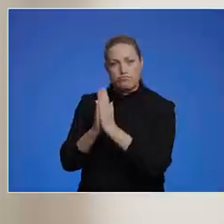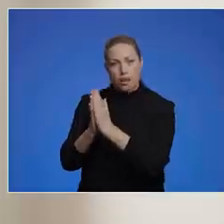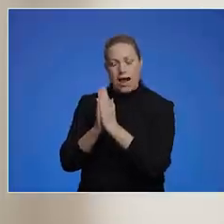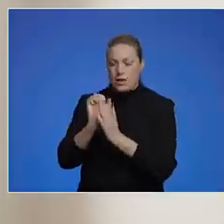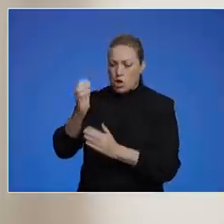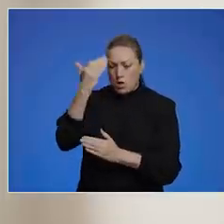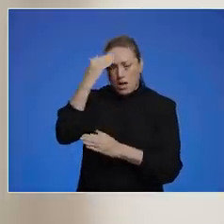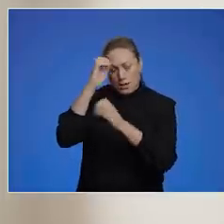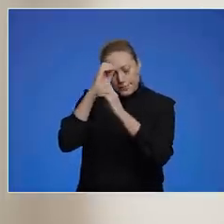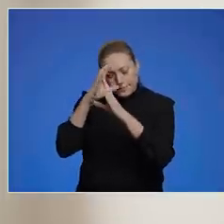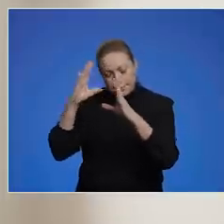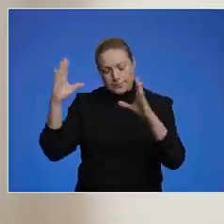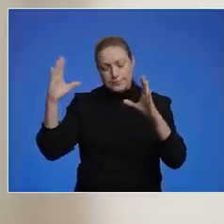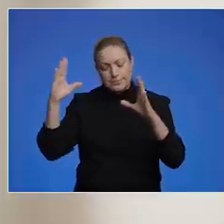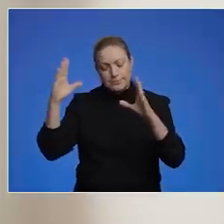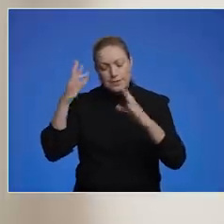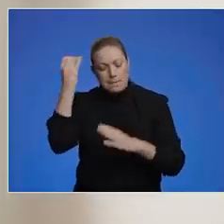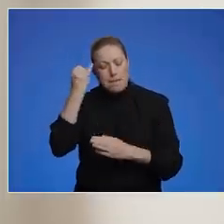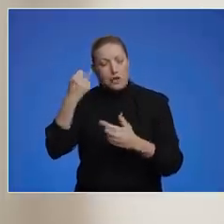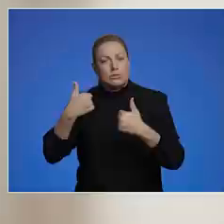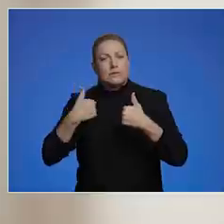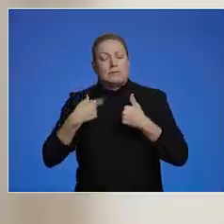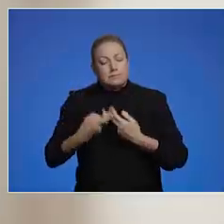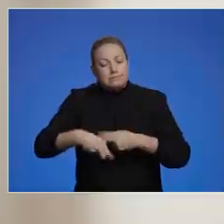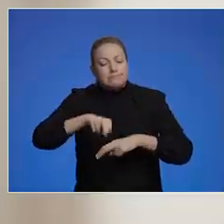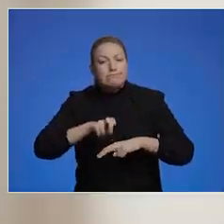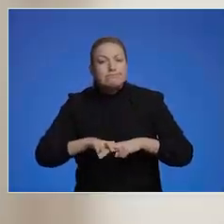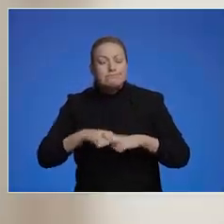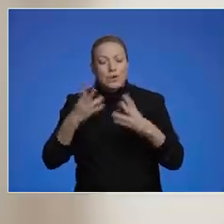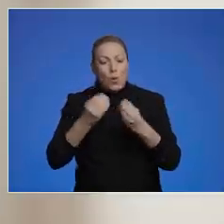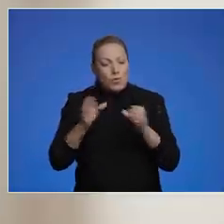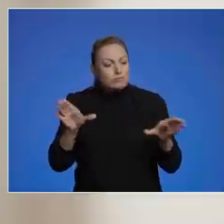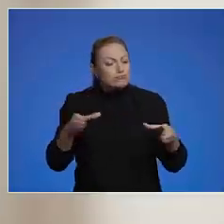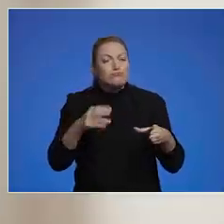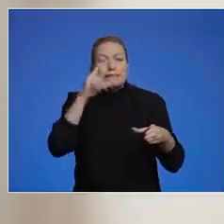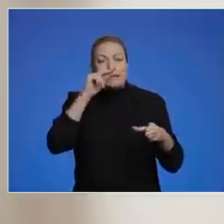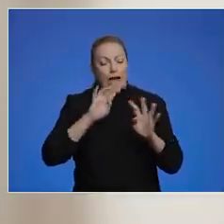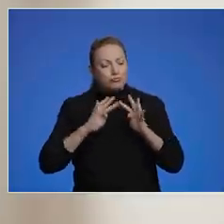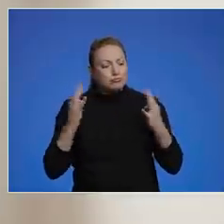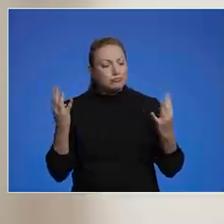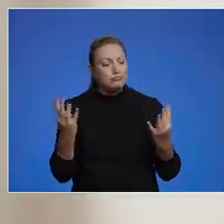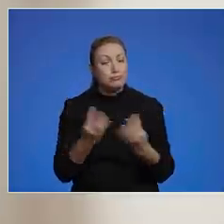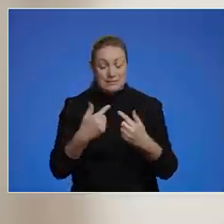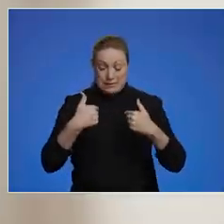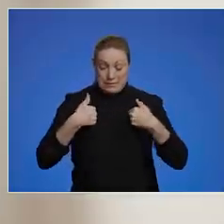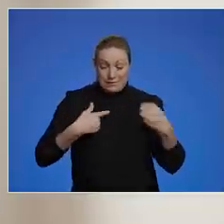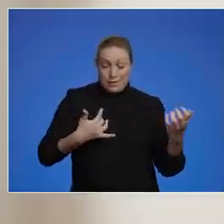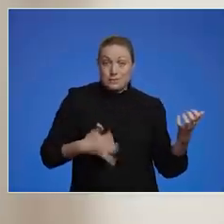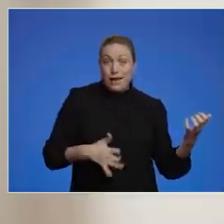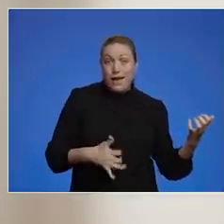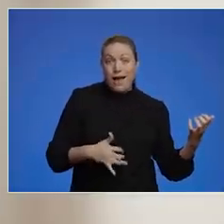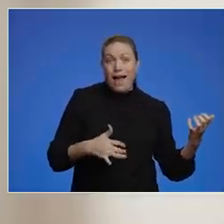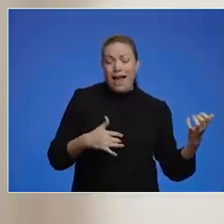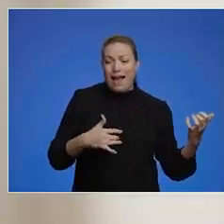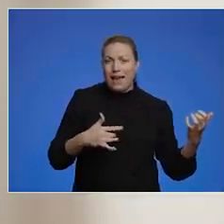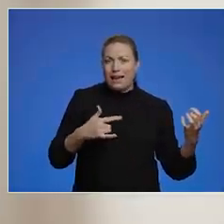me sitting down with a group of teenagers with a guitar in my hand and with a collar, a priest's